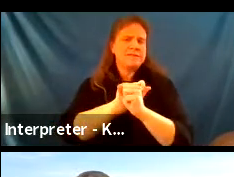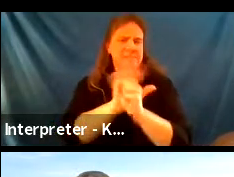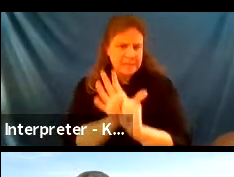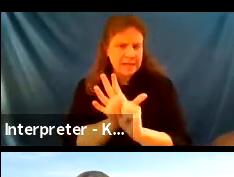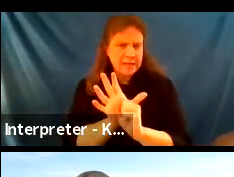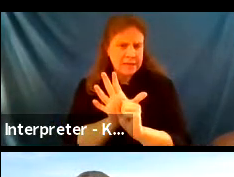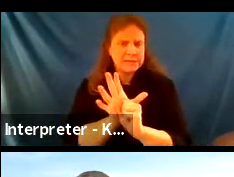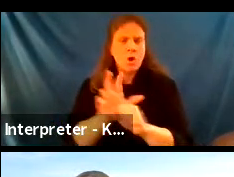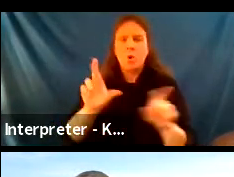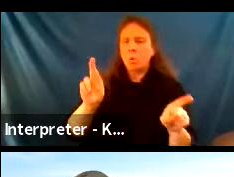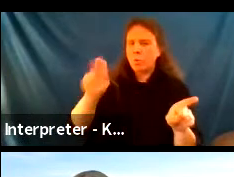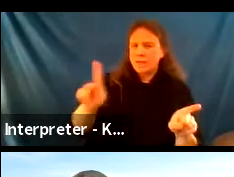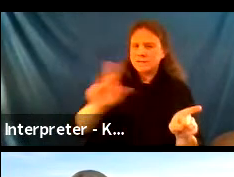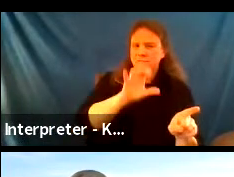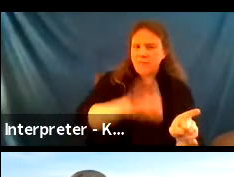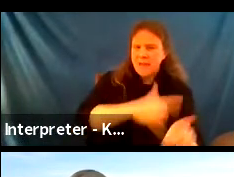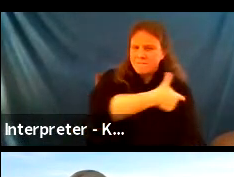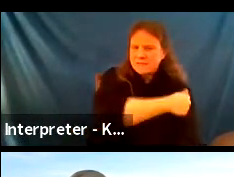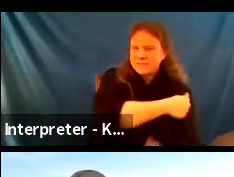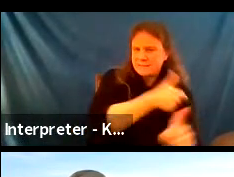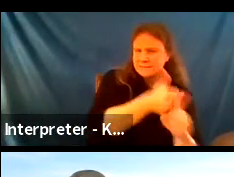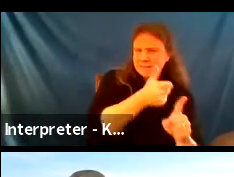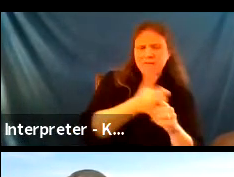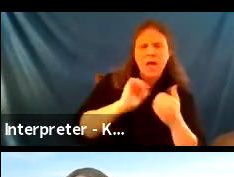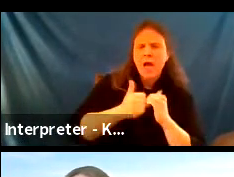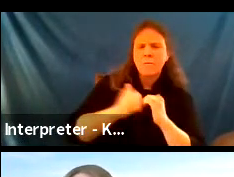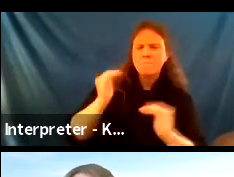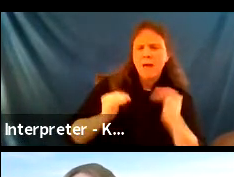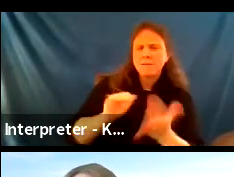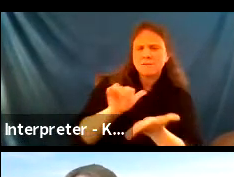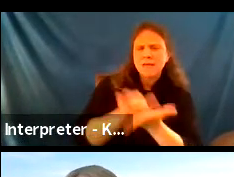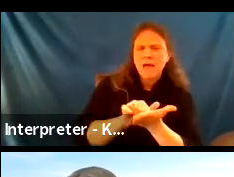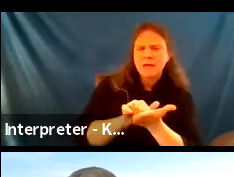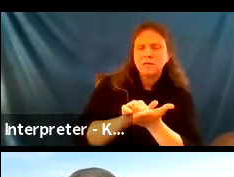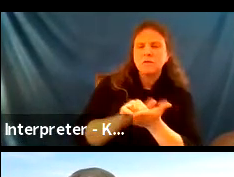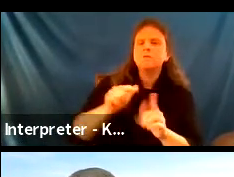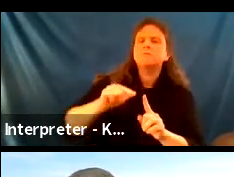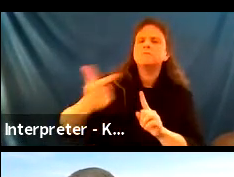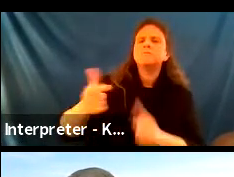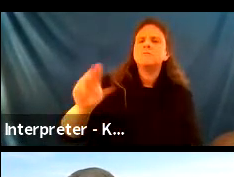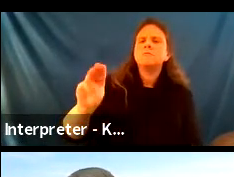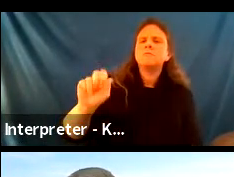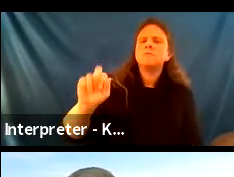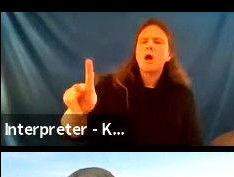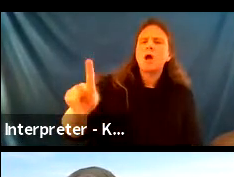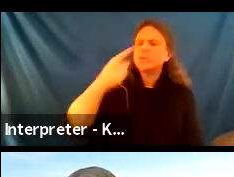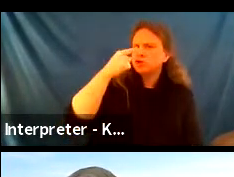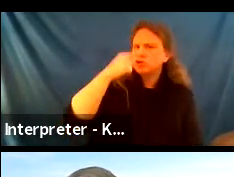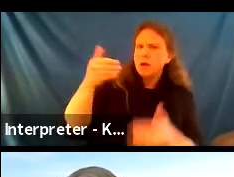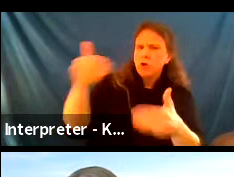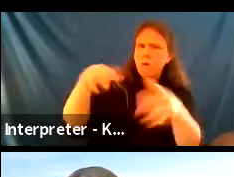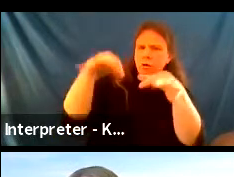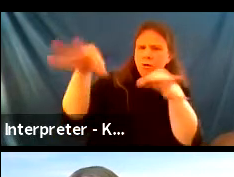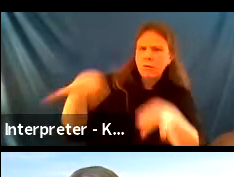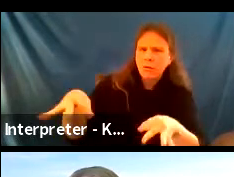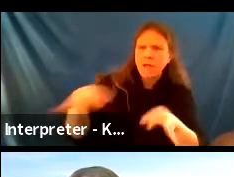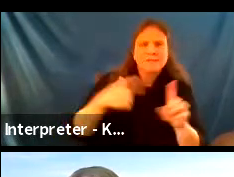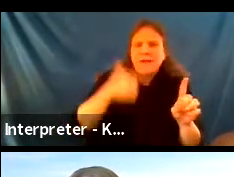that all balance out. I'm going to bump it back over to Mark for a second, and because I've already now lost the second